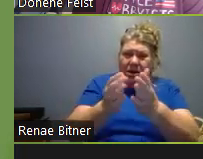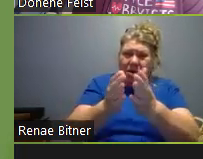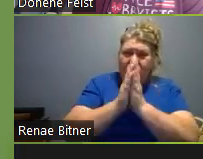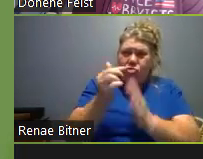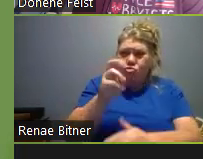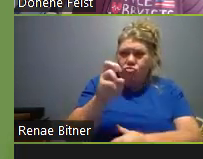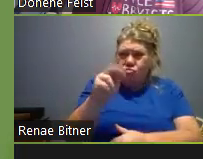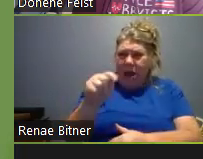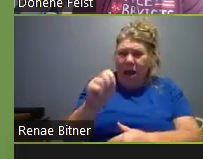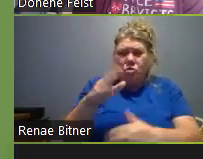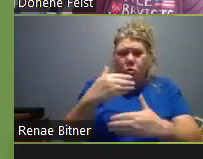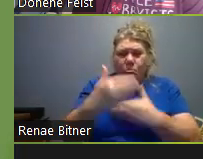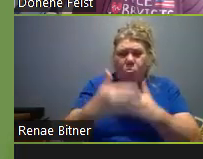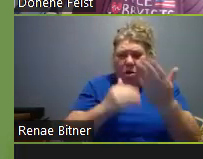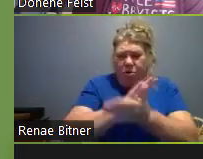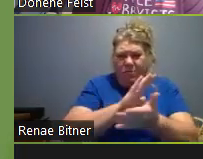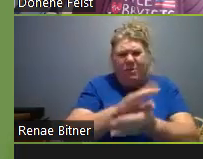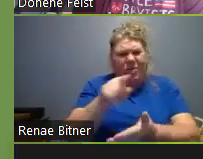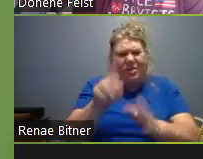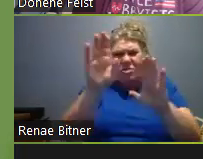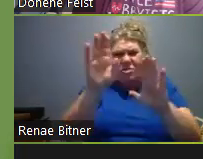but that is a great place to pull down